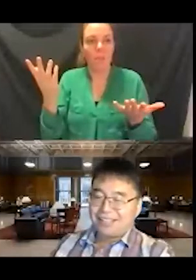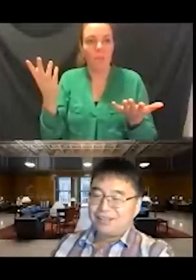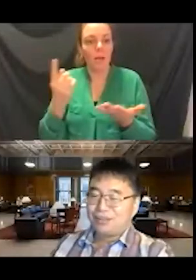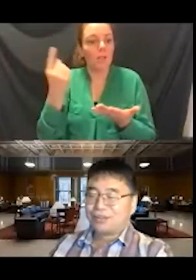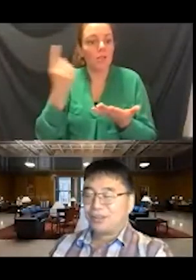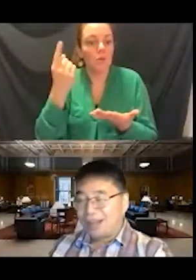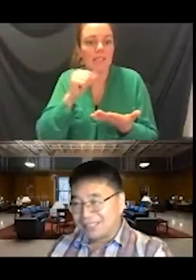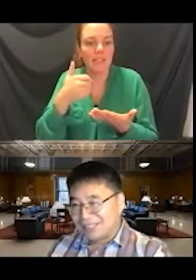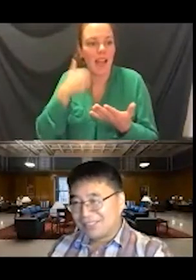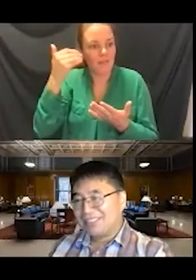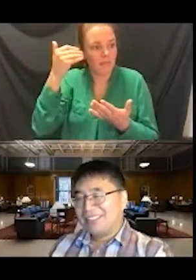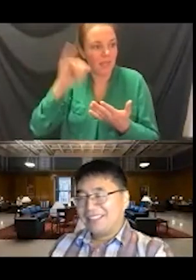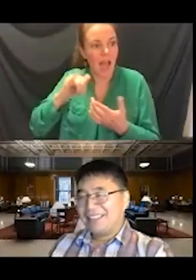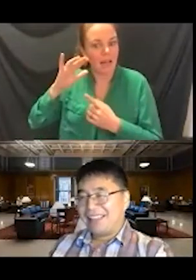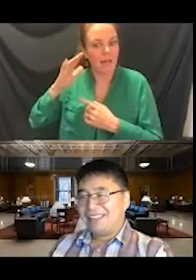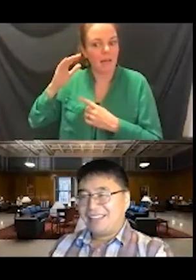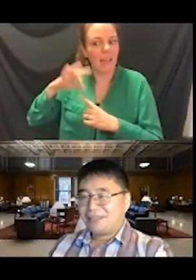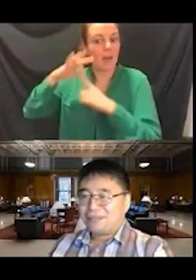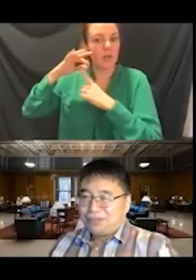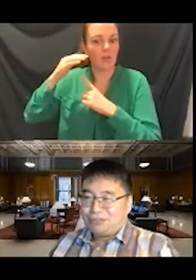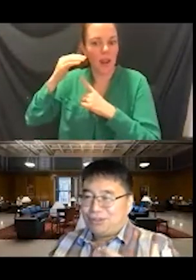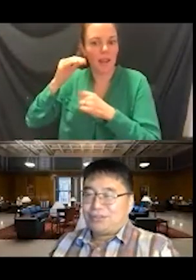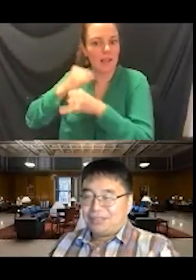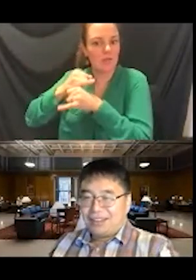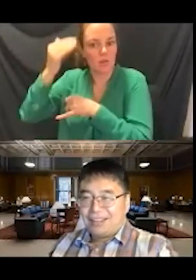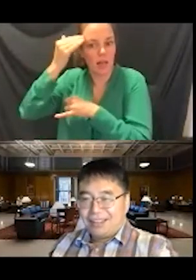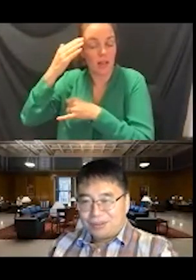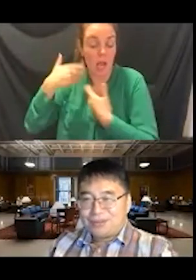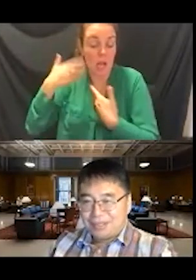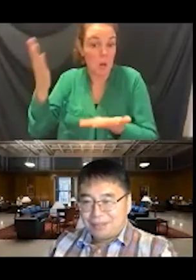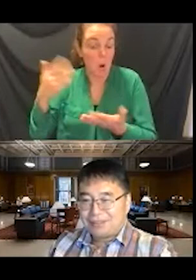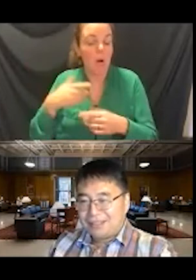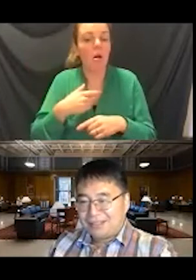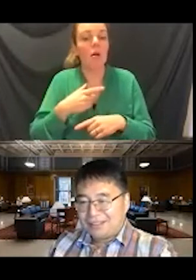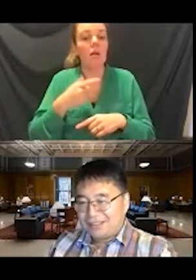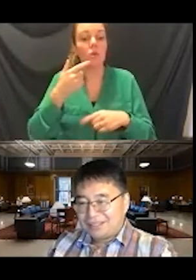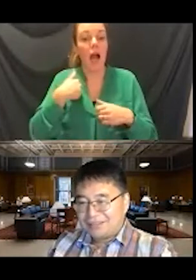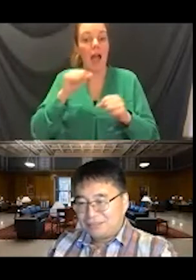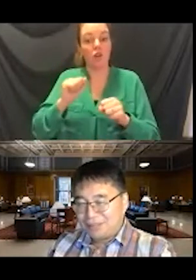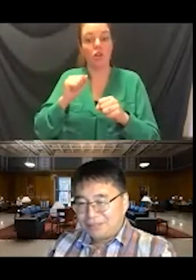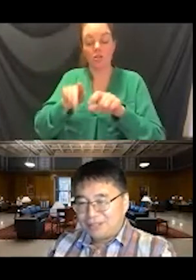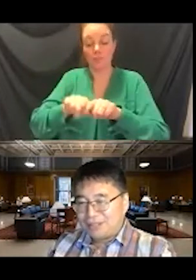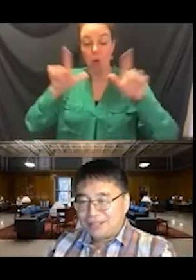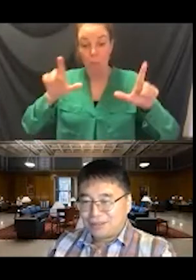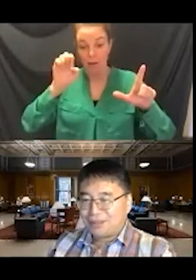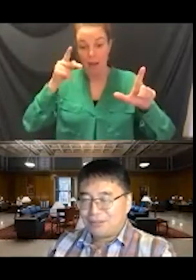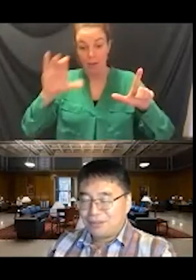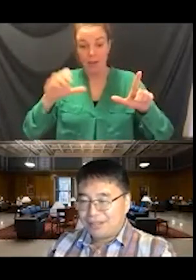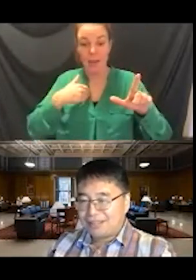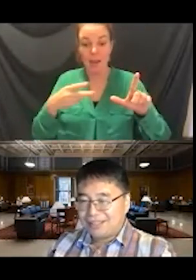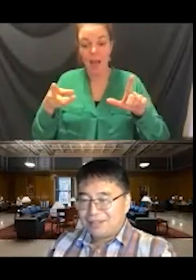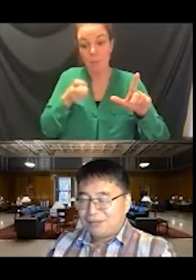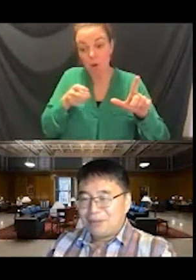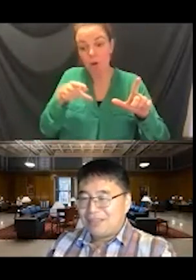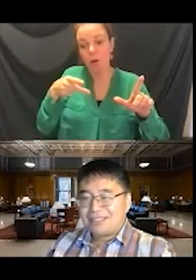idiosyncratic institutional knowledge, then as a user of the data, I go into the Epic data and I start pulling PHQ-9 scores and